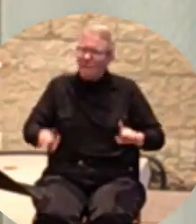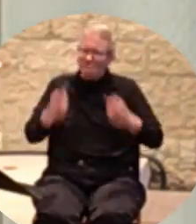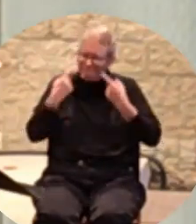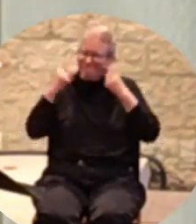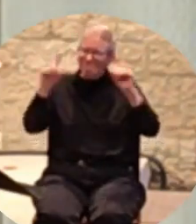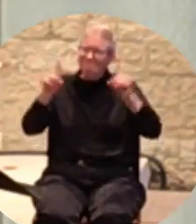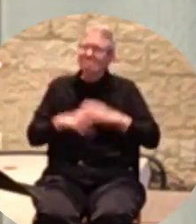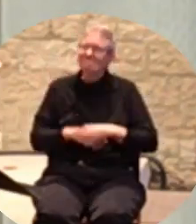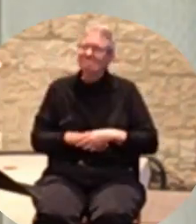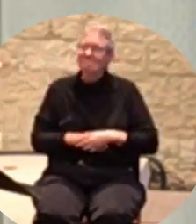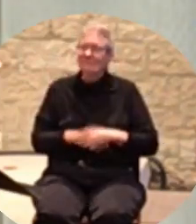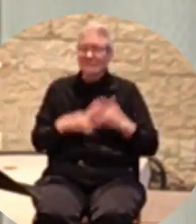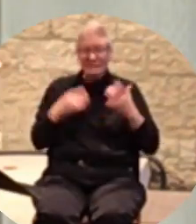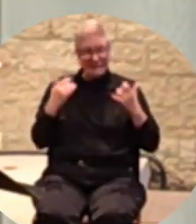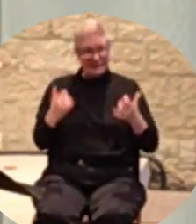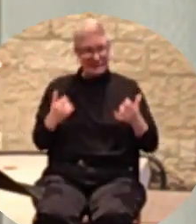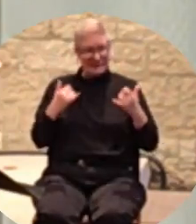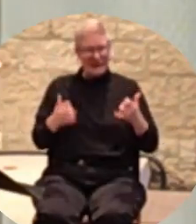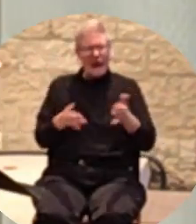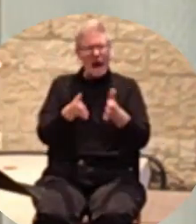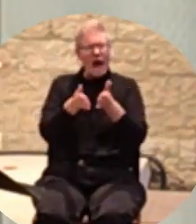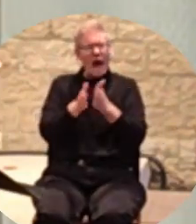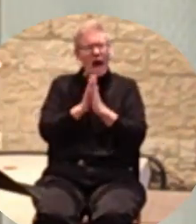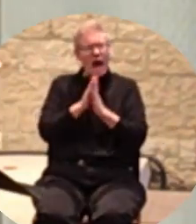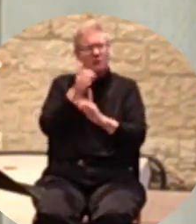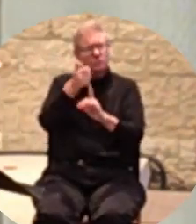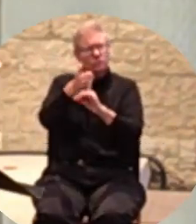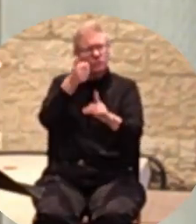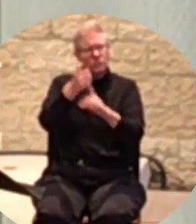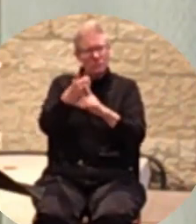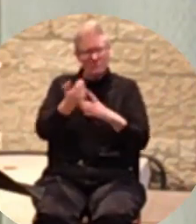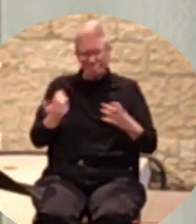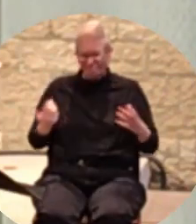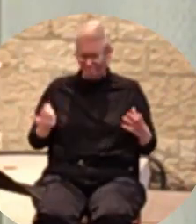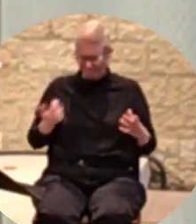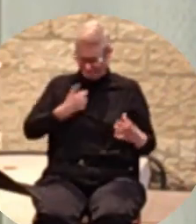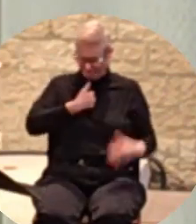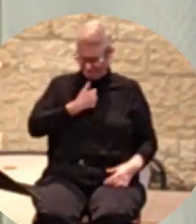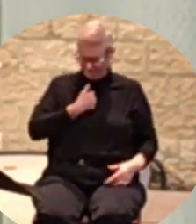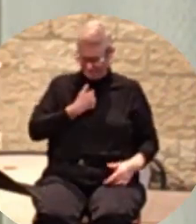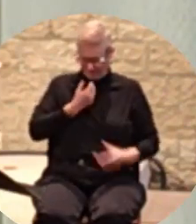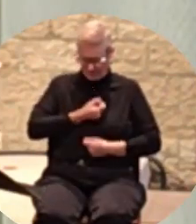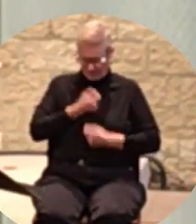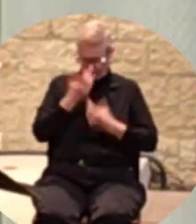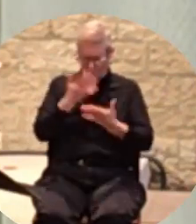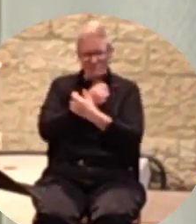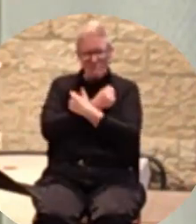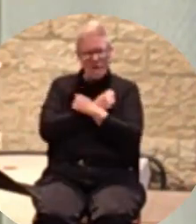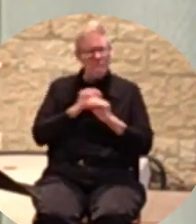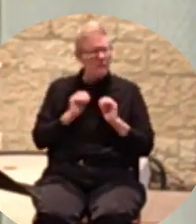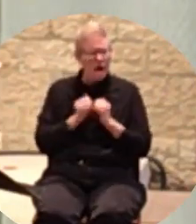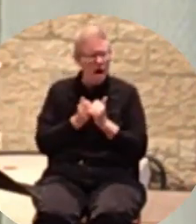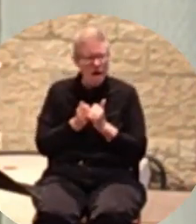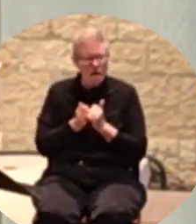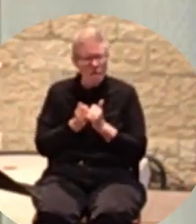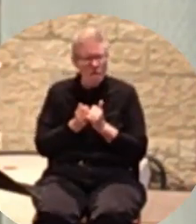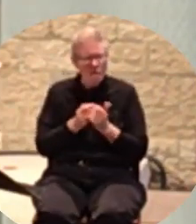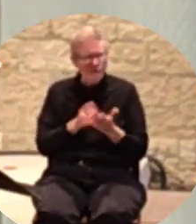question, how can I express love? What is that like to express love